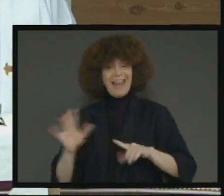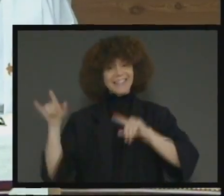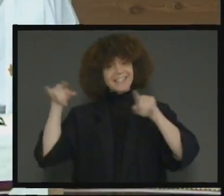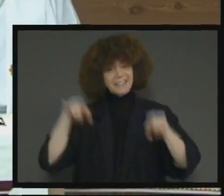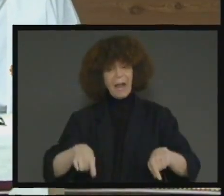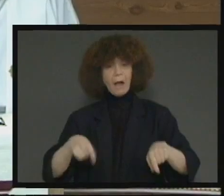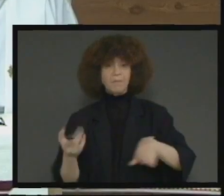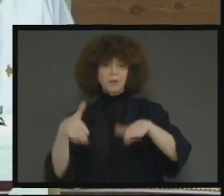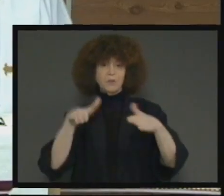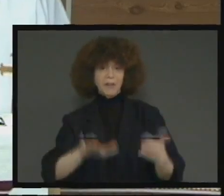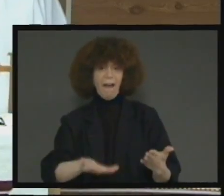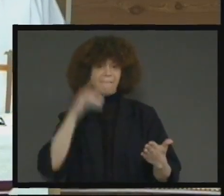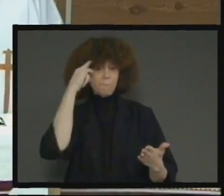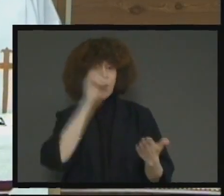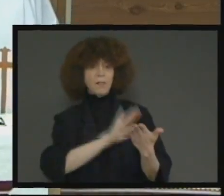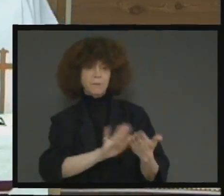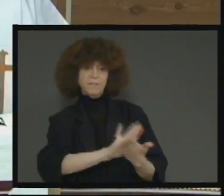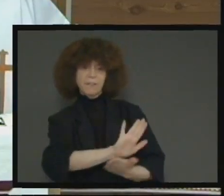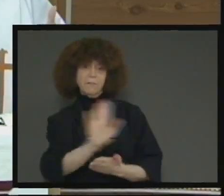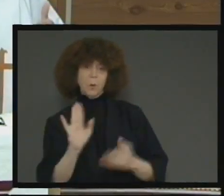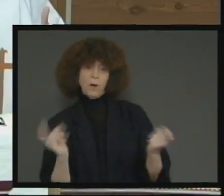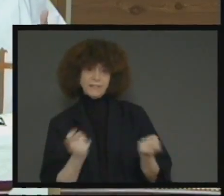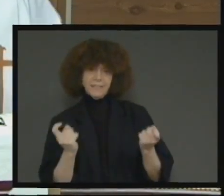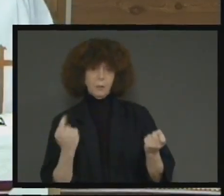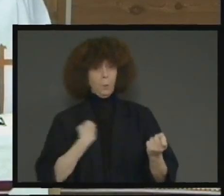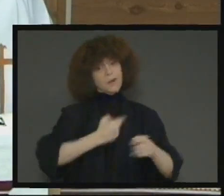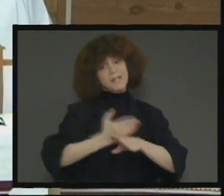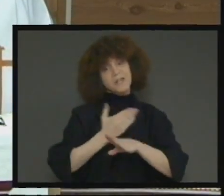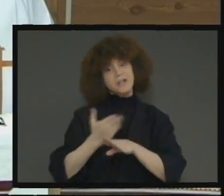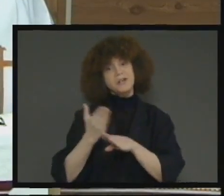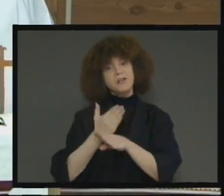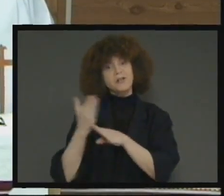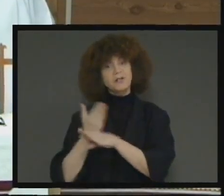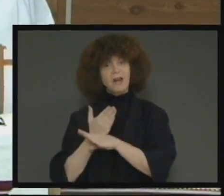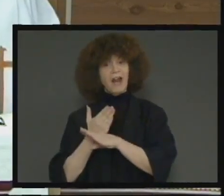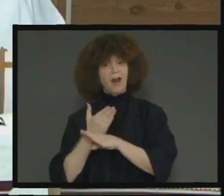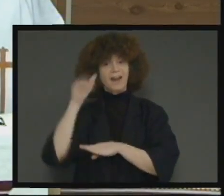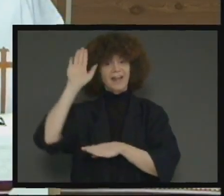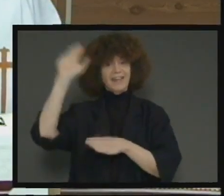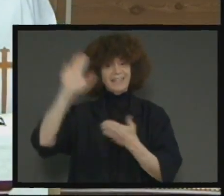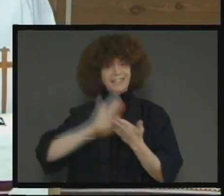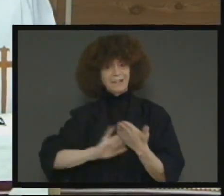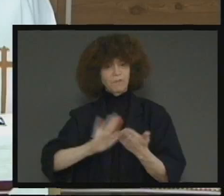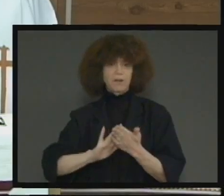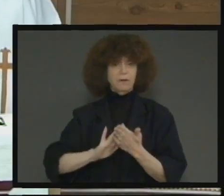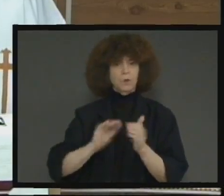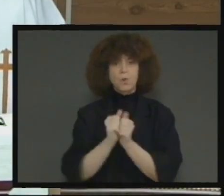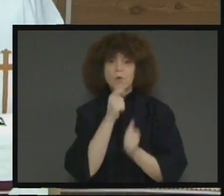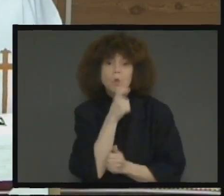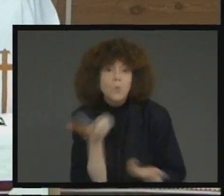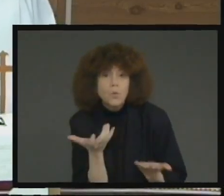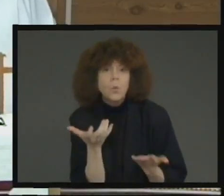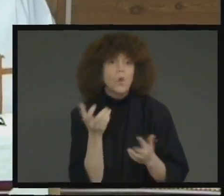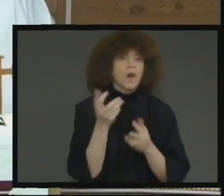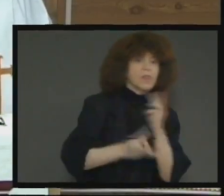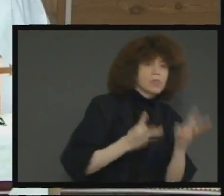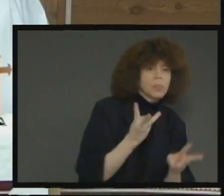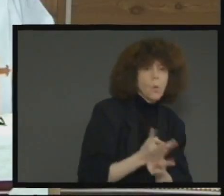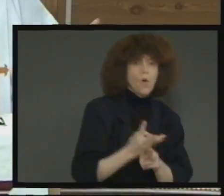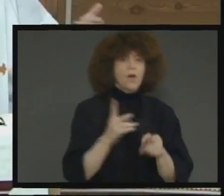proclaims to them new life. And so likewise, that breath of life has come into us through